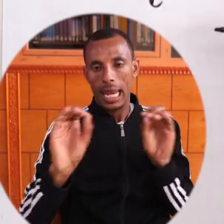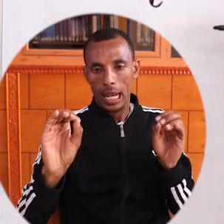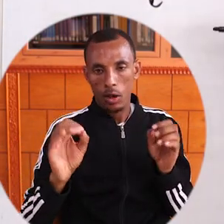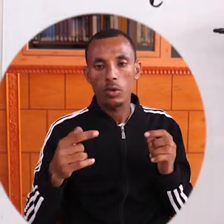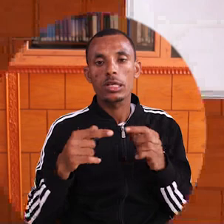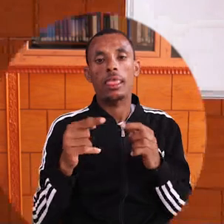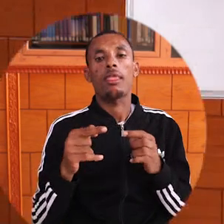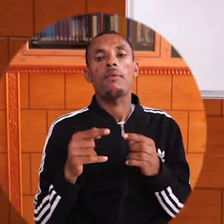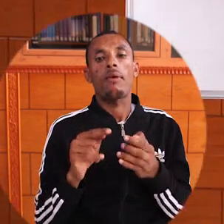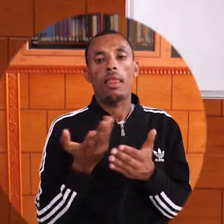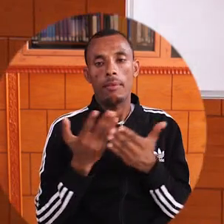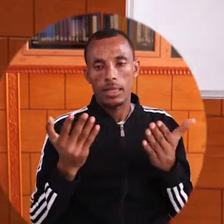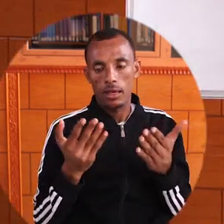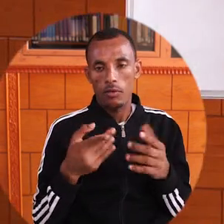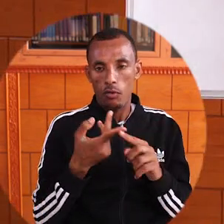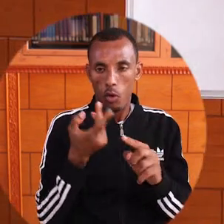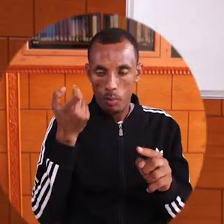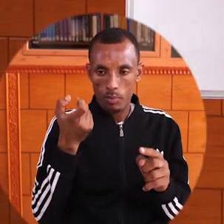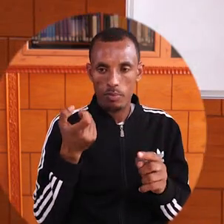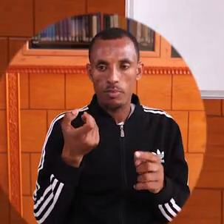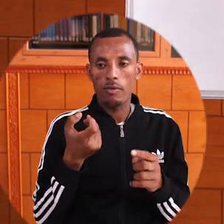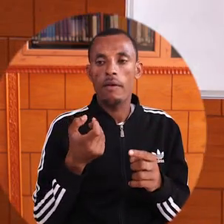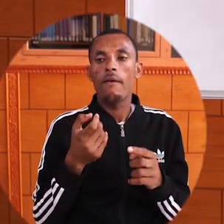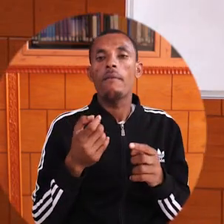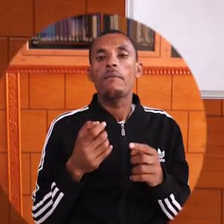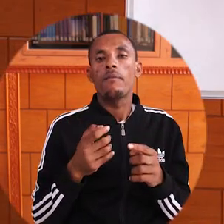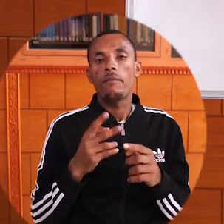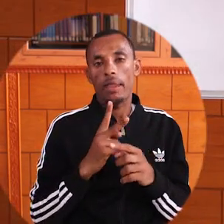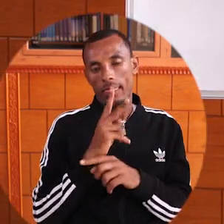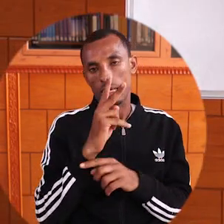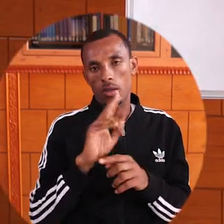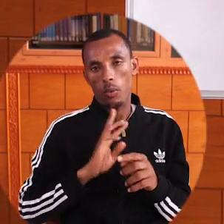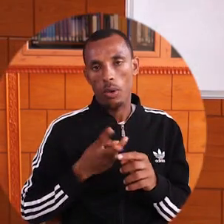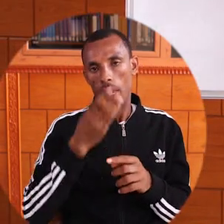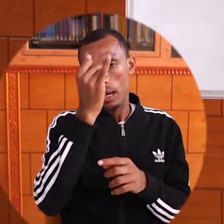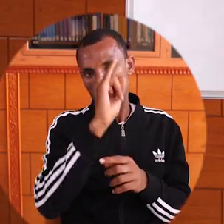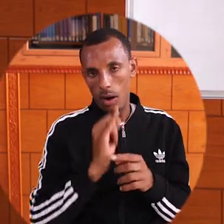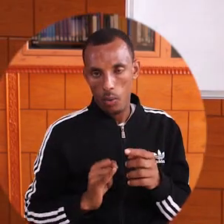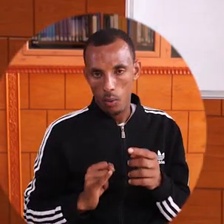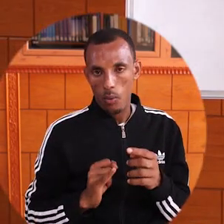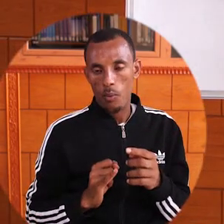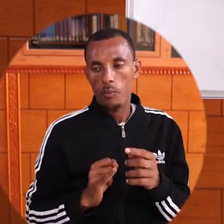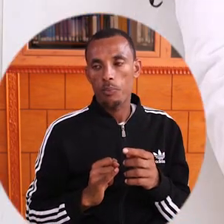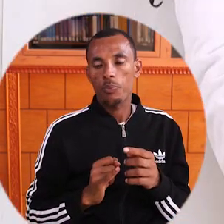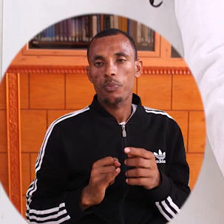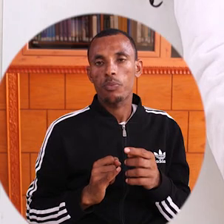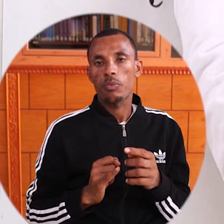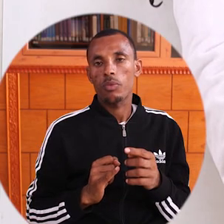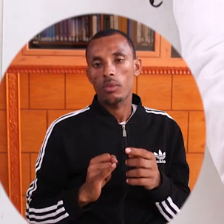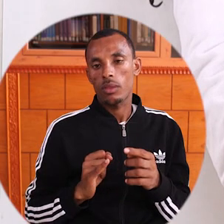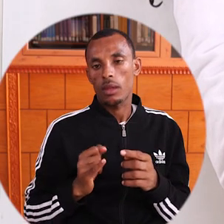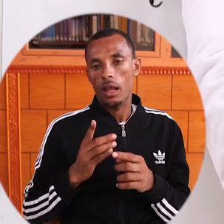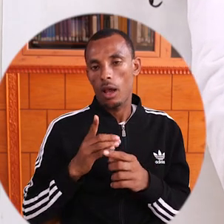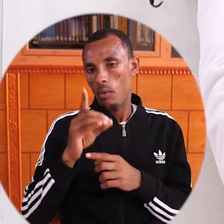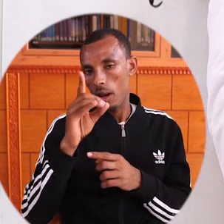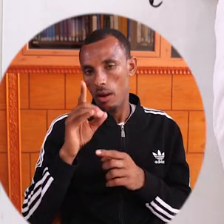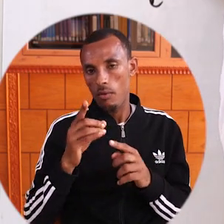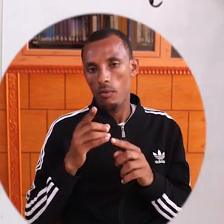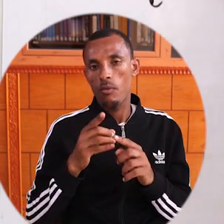non-consecutive vertex. So from the vertex W, we can draw a diagonal from W up